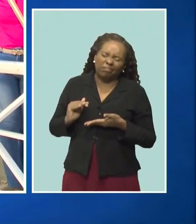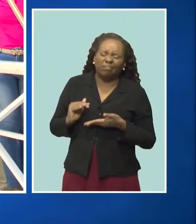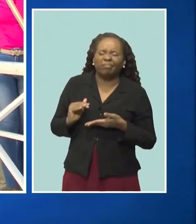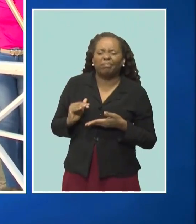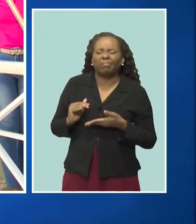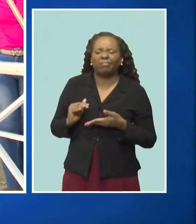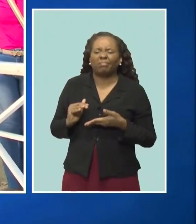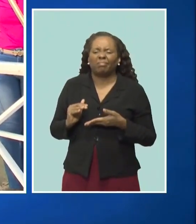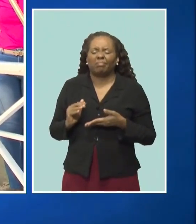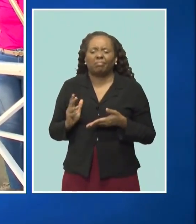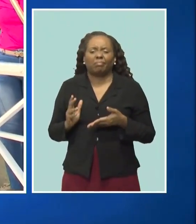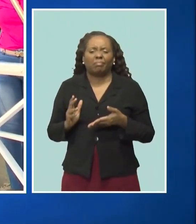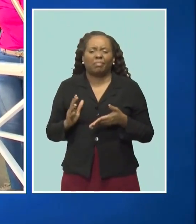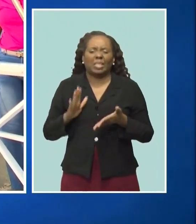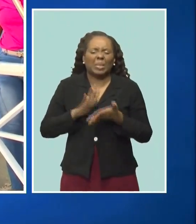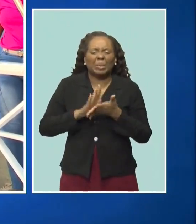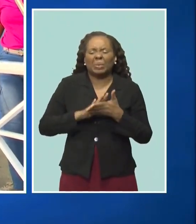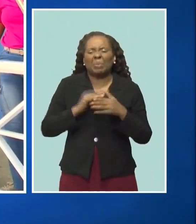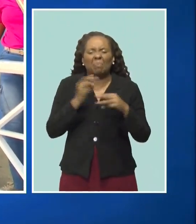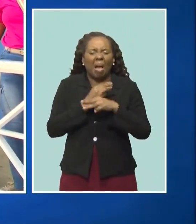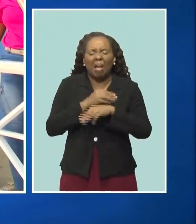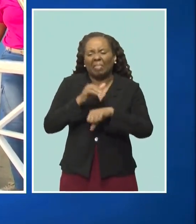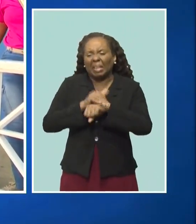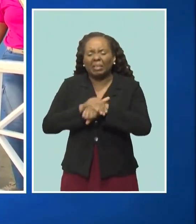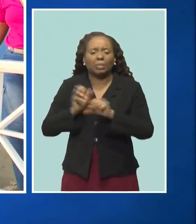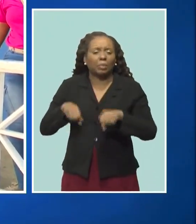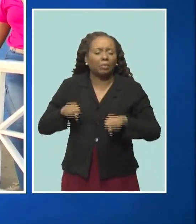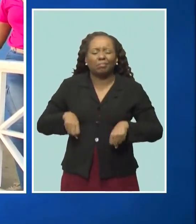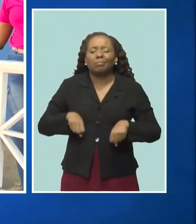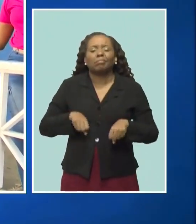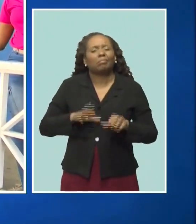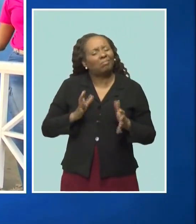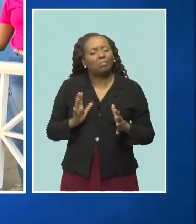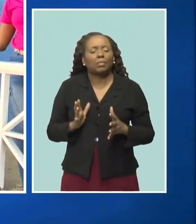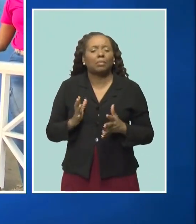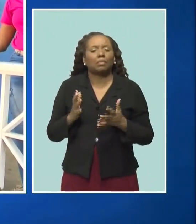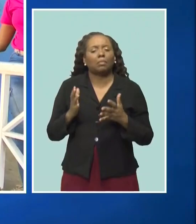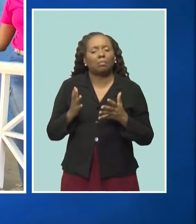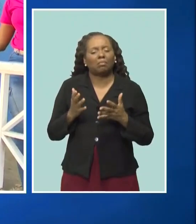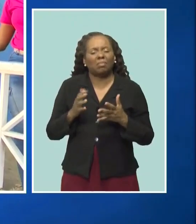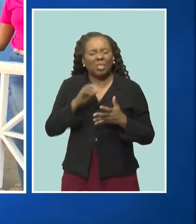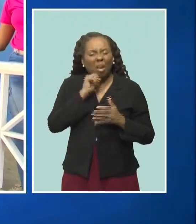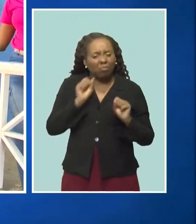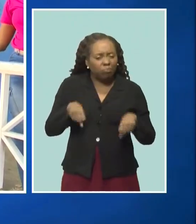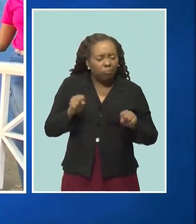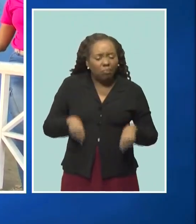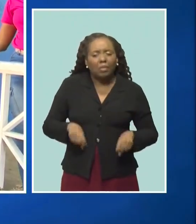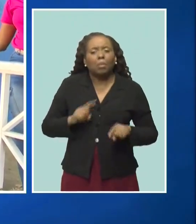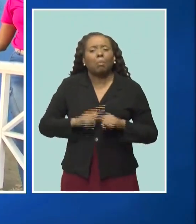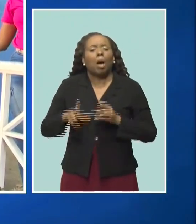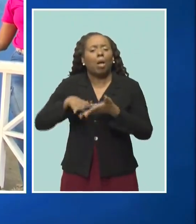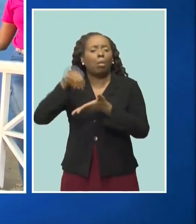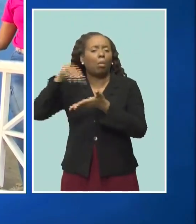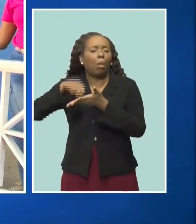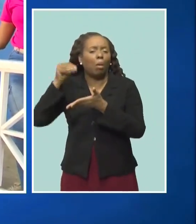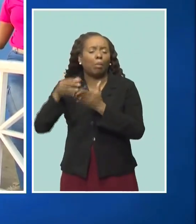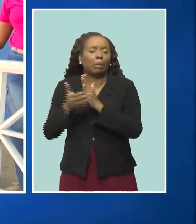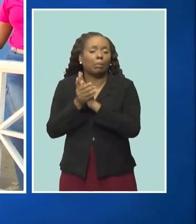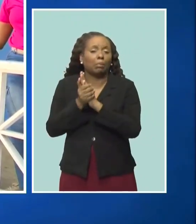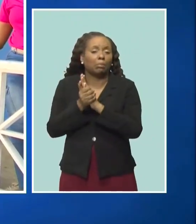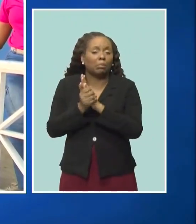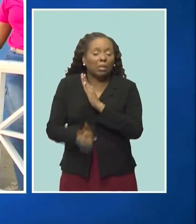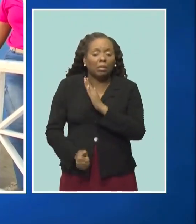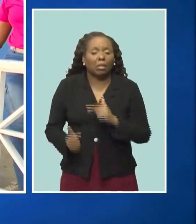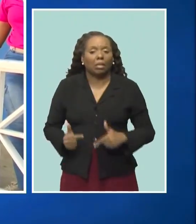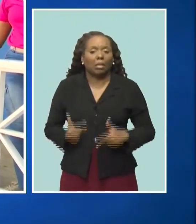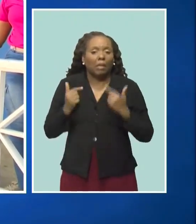another, were able still to develop some life skills, some vocational and technical training